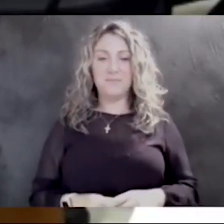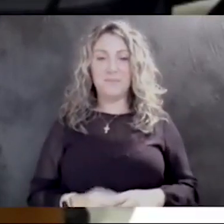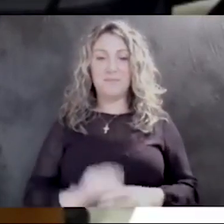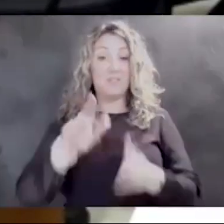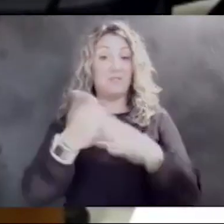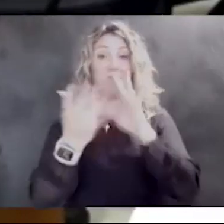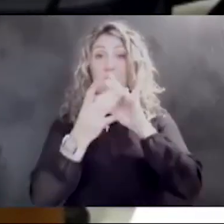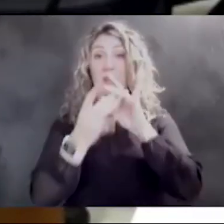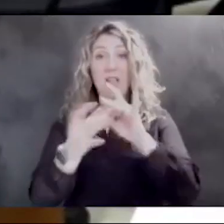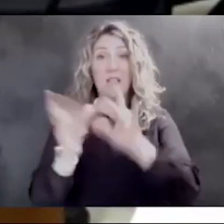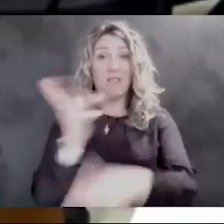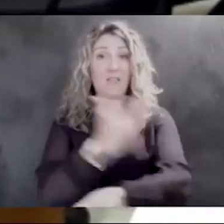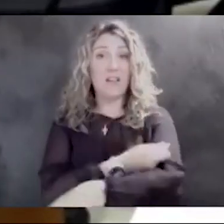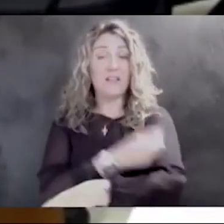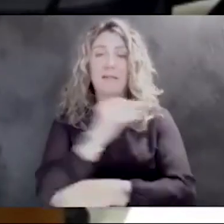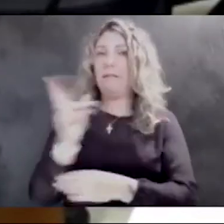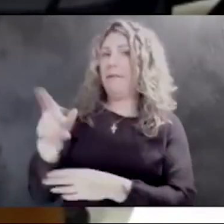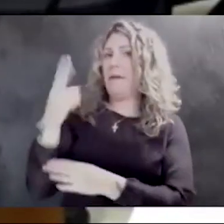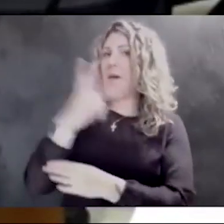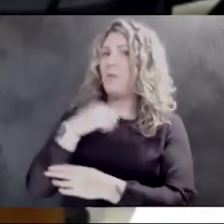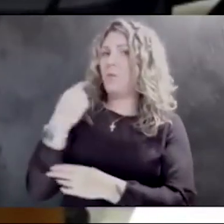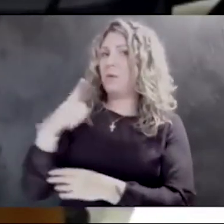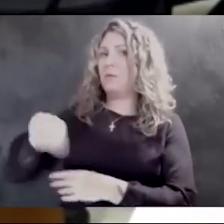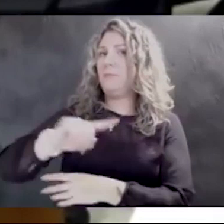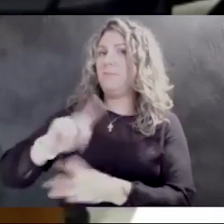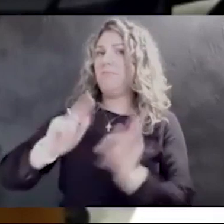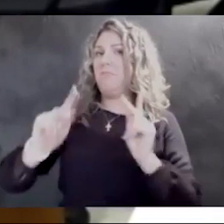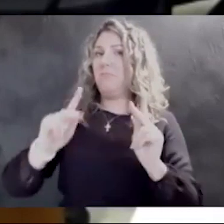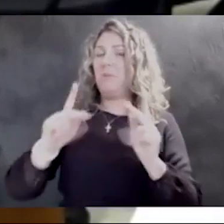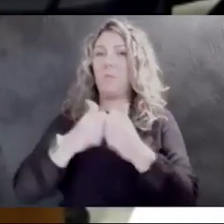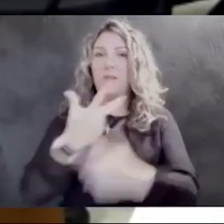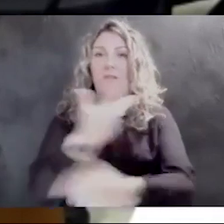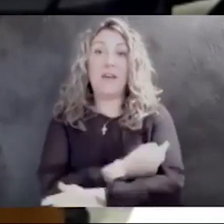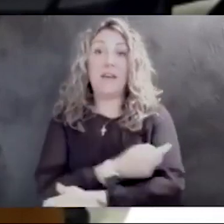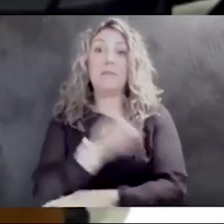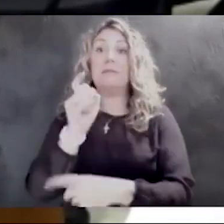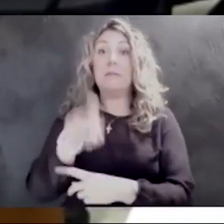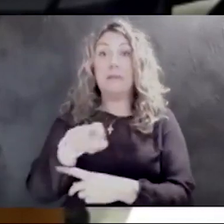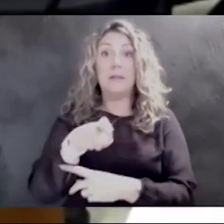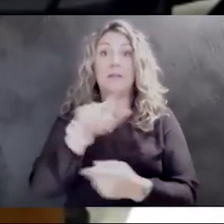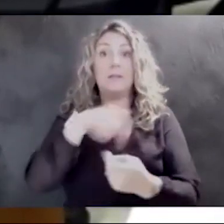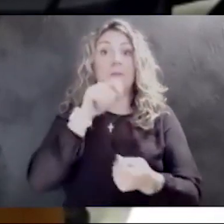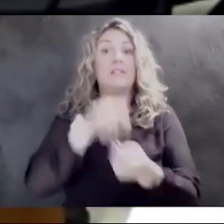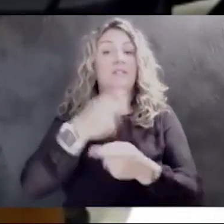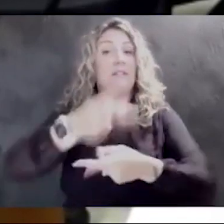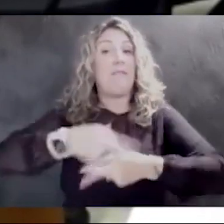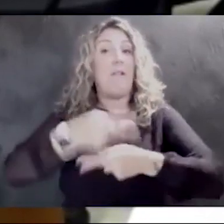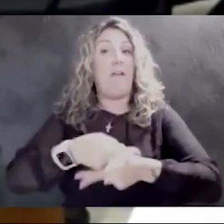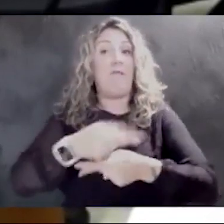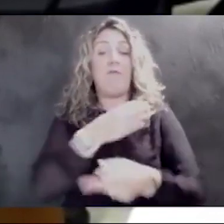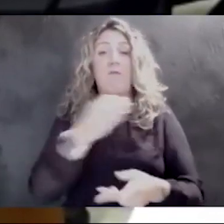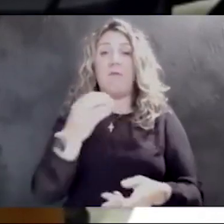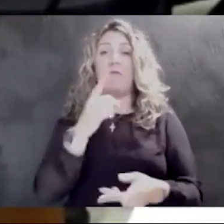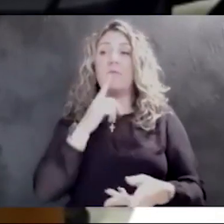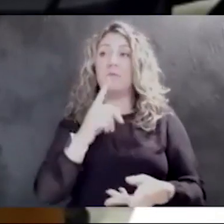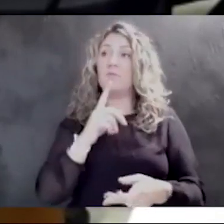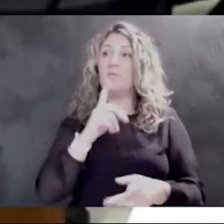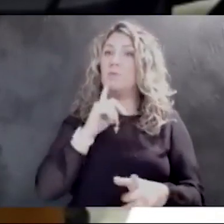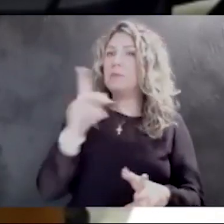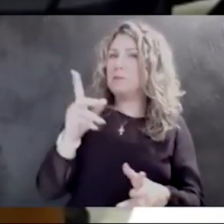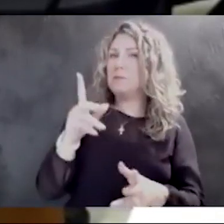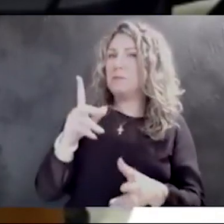vaccinations, and obviously those high-risk individuals, even when vaccinated, need to be particularly careful and probably err on the side